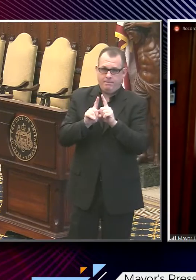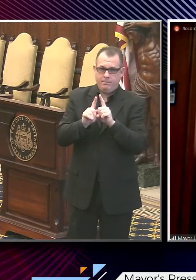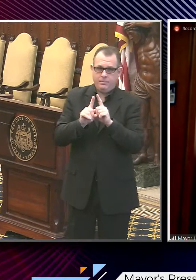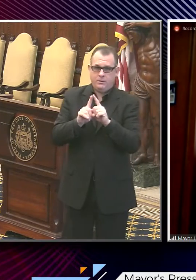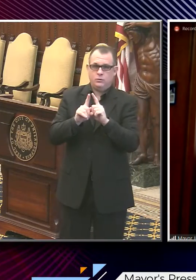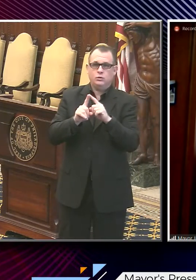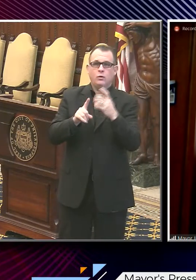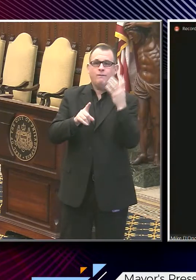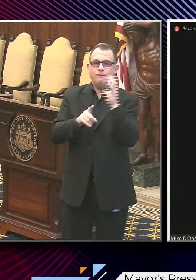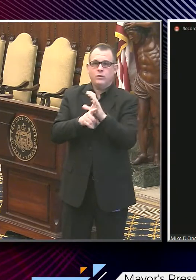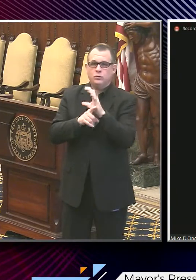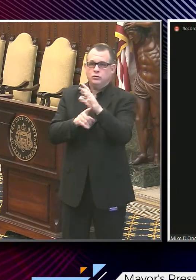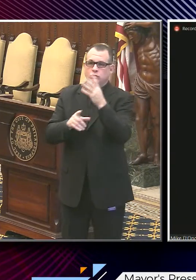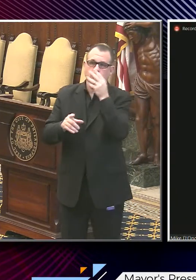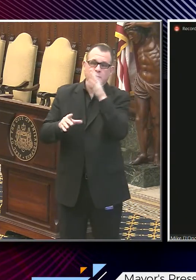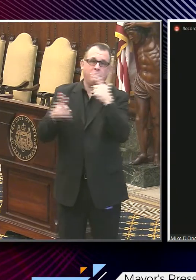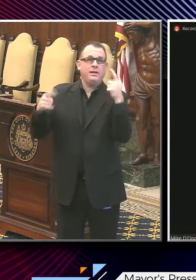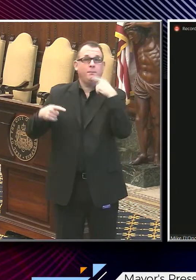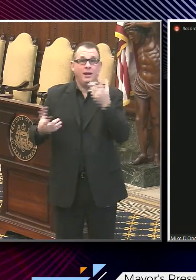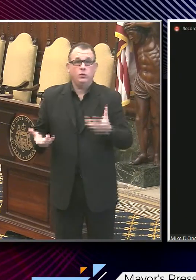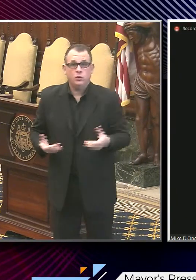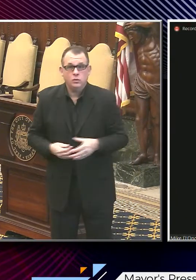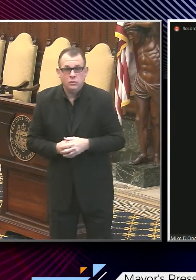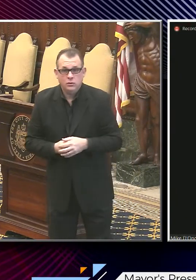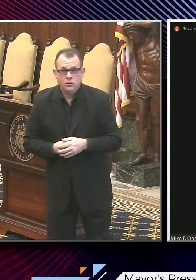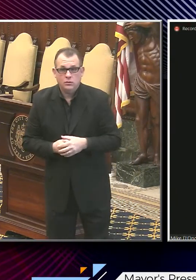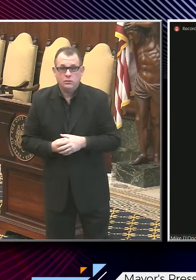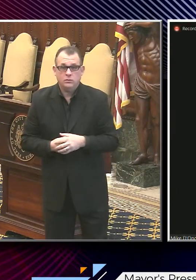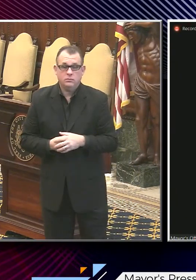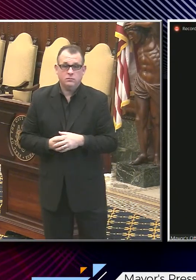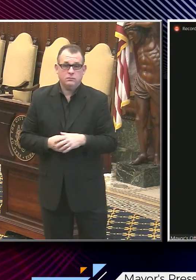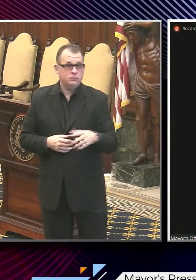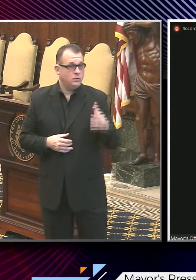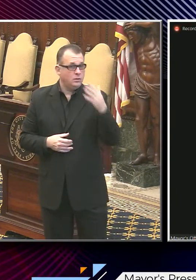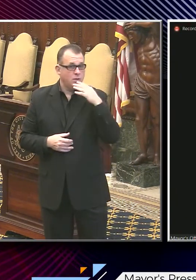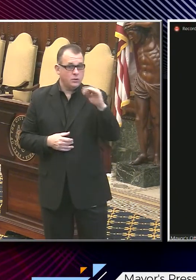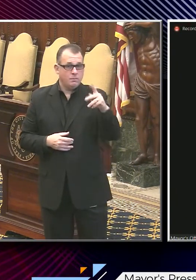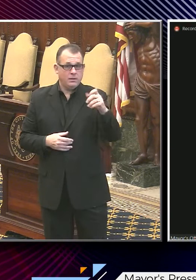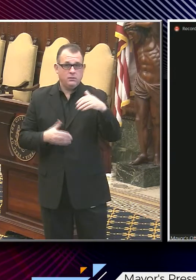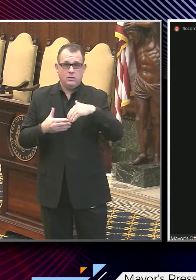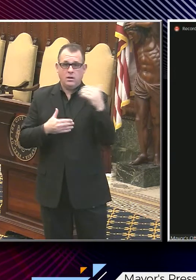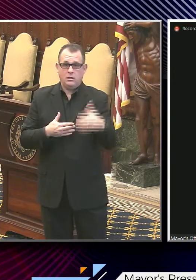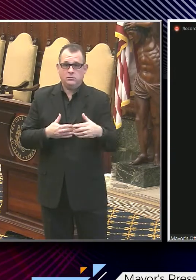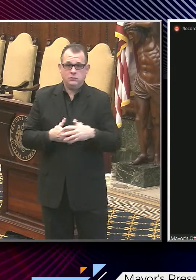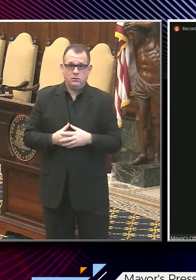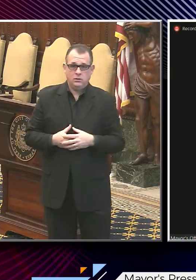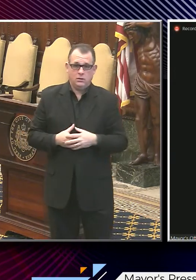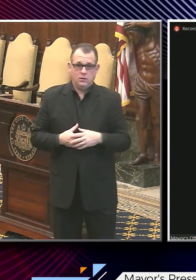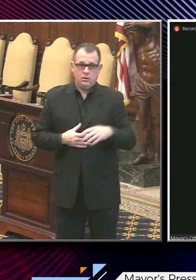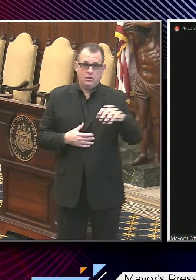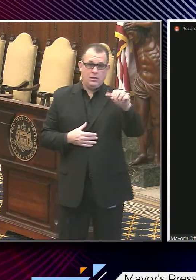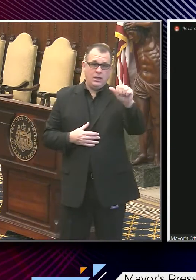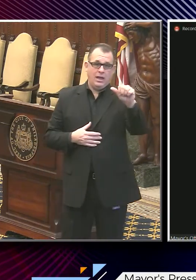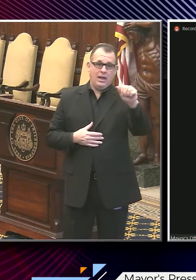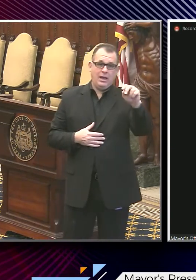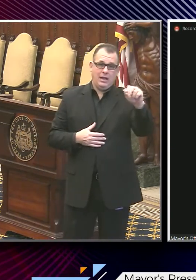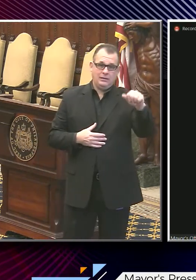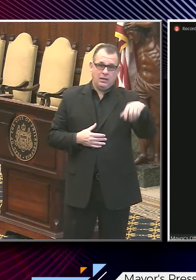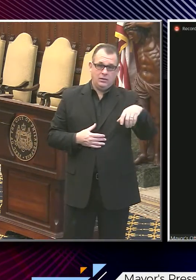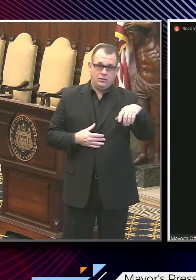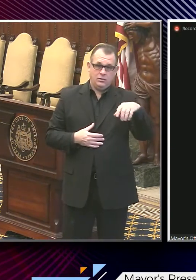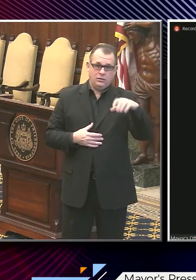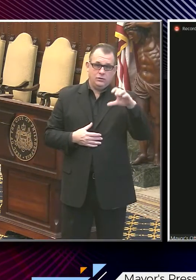mouth in the first place. Okay. All right. Thank you. All right. Thank you, Mike. Let's go to Hannah Chin